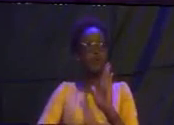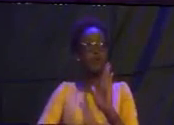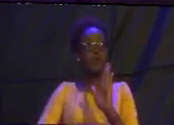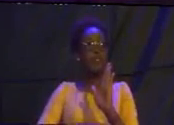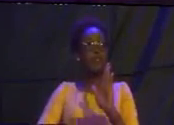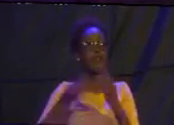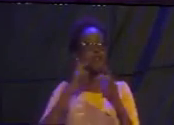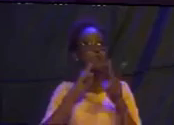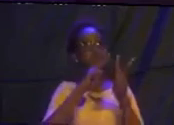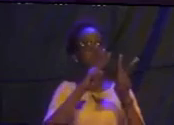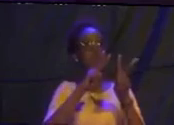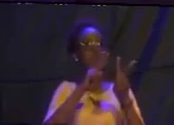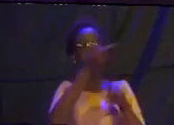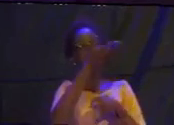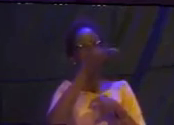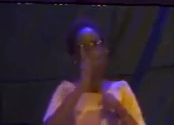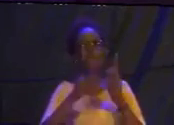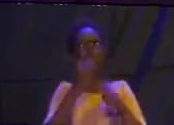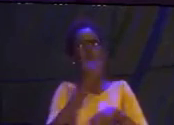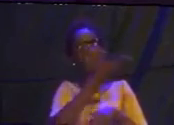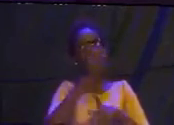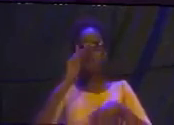In the room that you see in the corner right